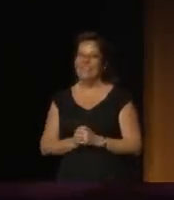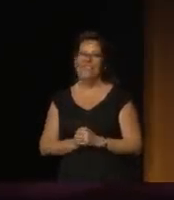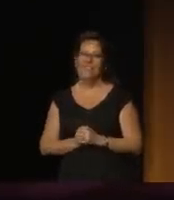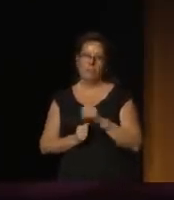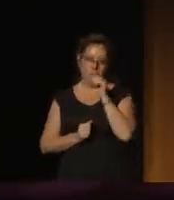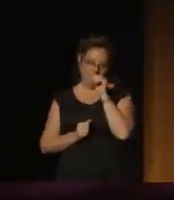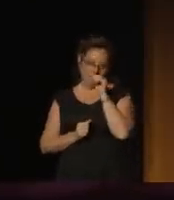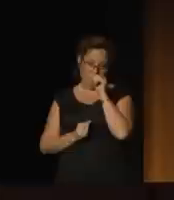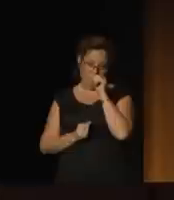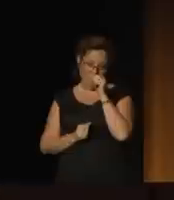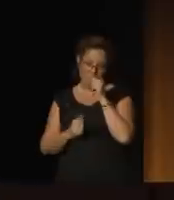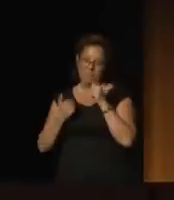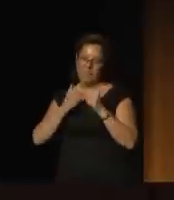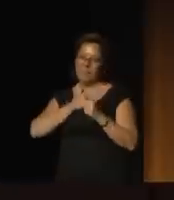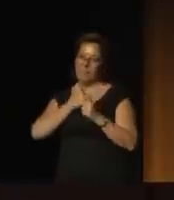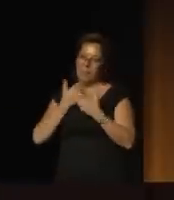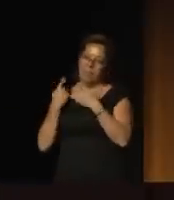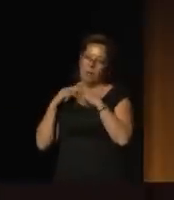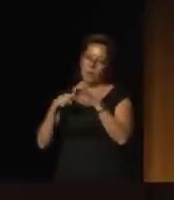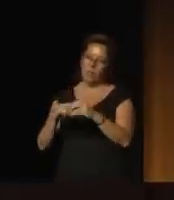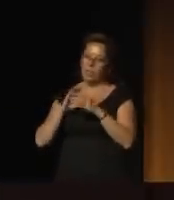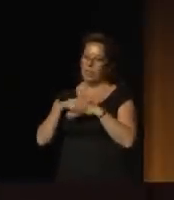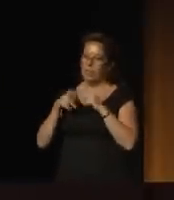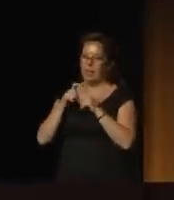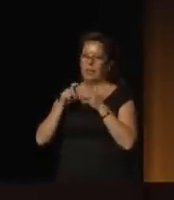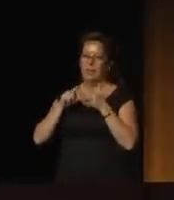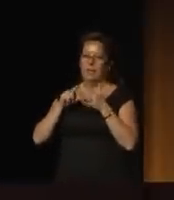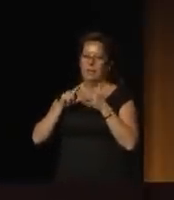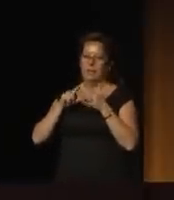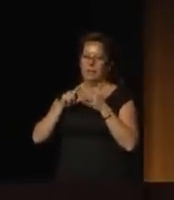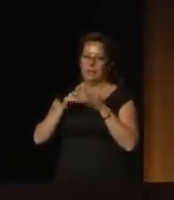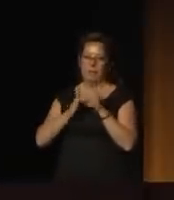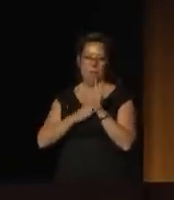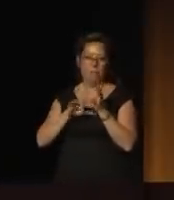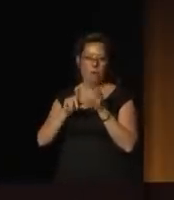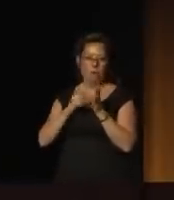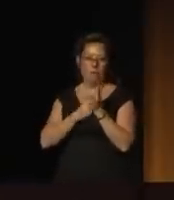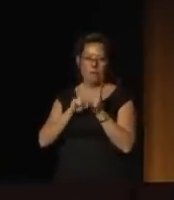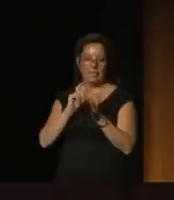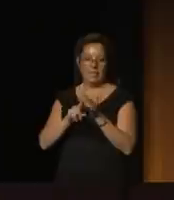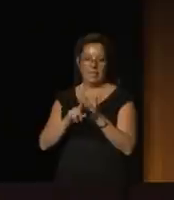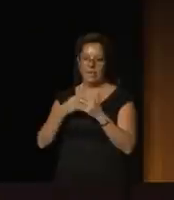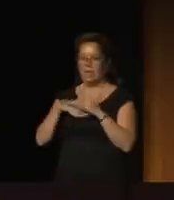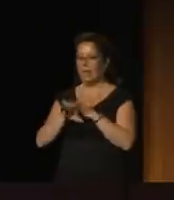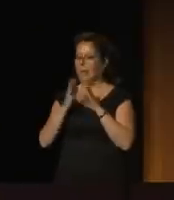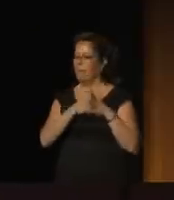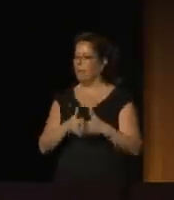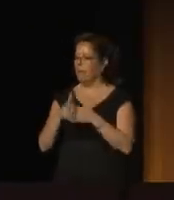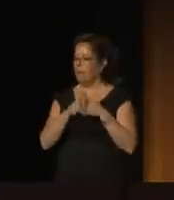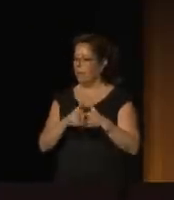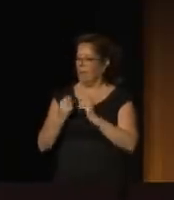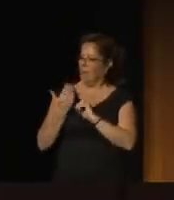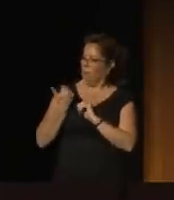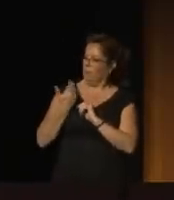I just have a question about democracy in the US and the state of women within that. At the recent